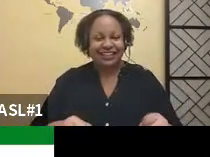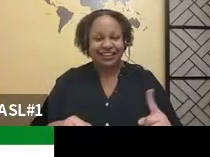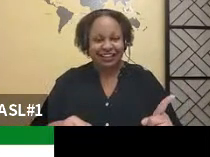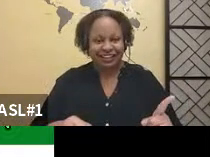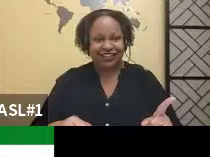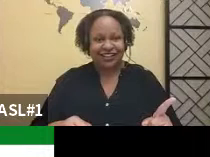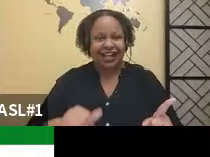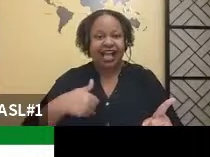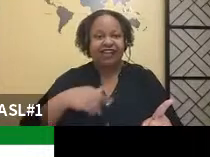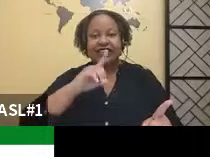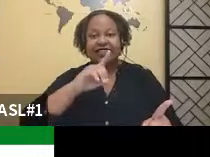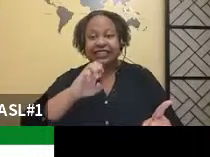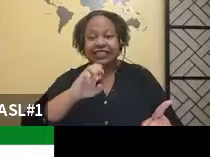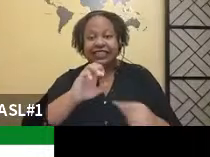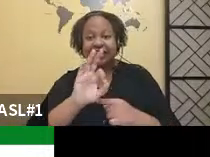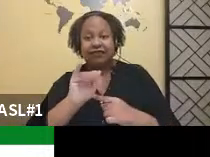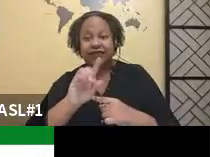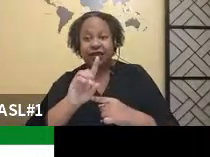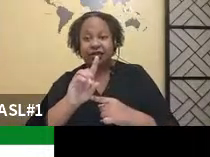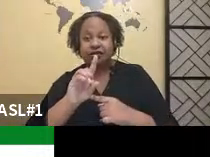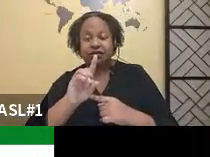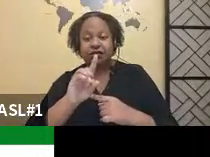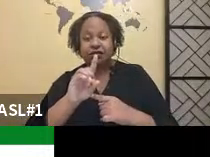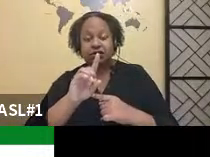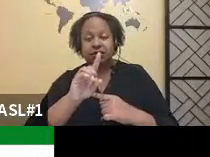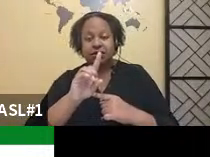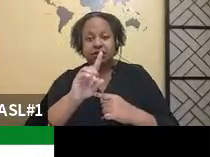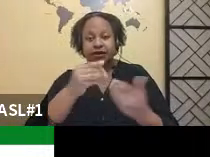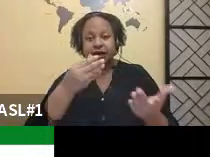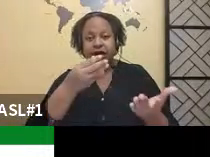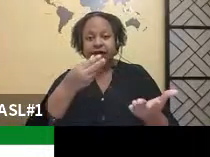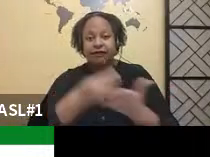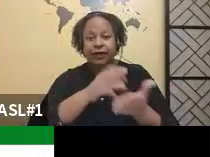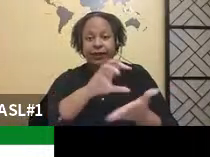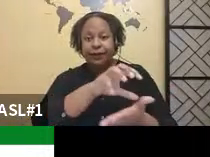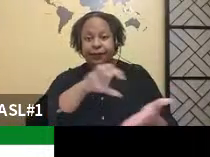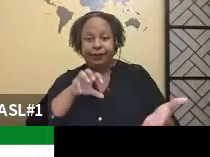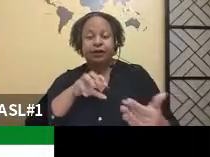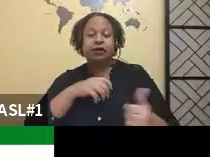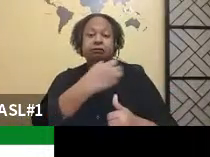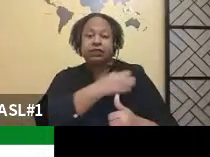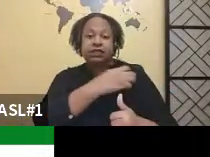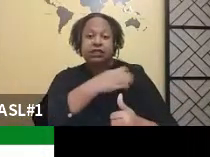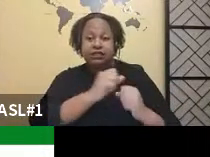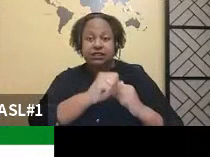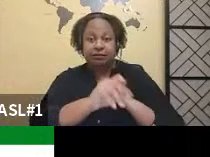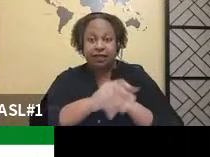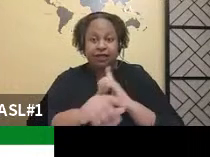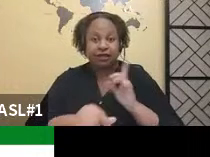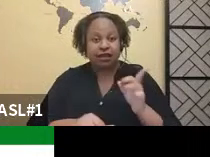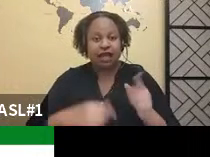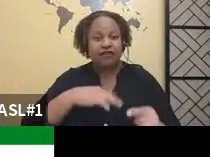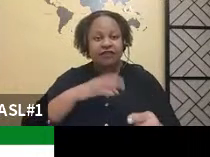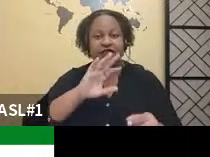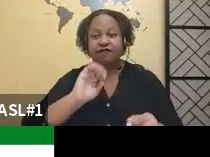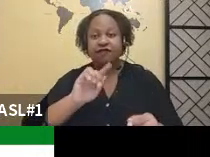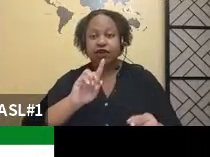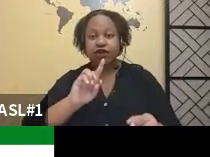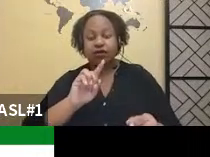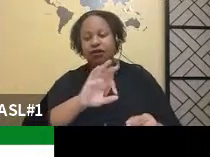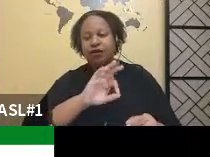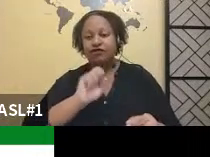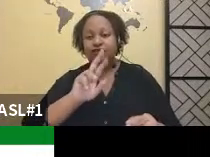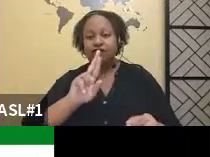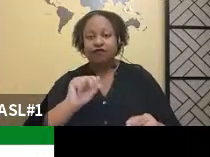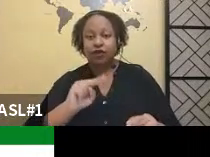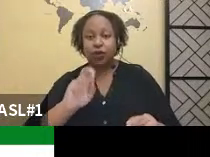There's a defund the police. There's a campaign. So here is the Fernwood Publishing link. There's